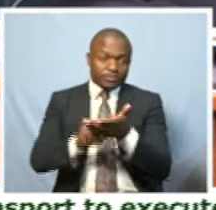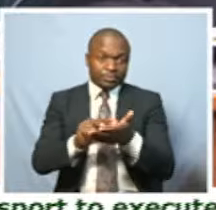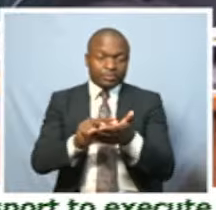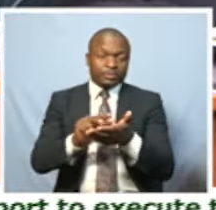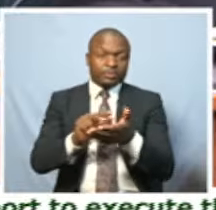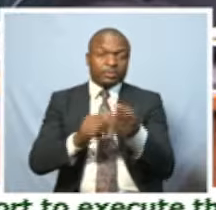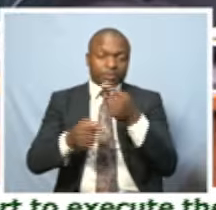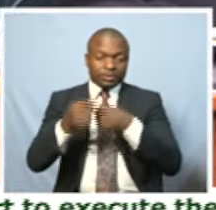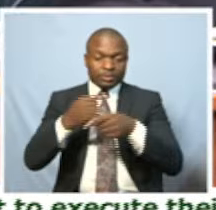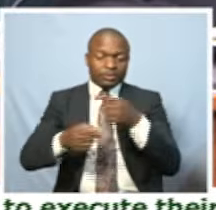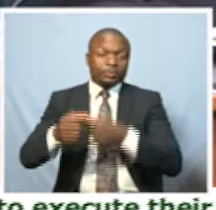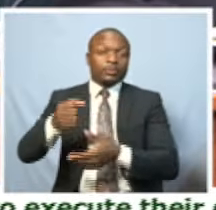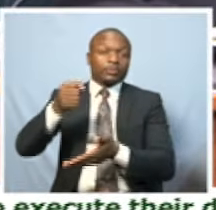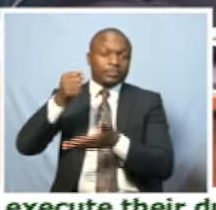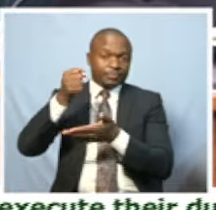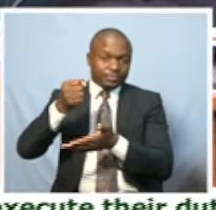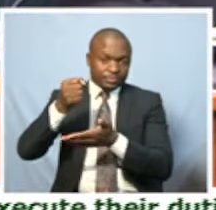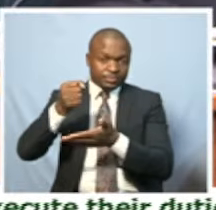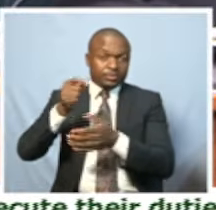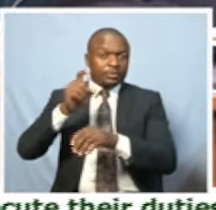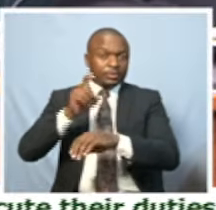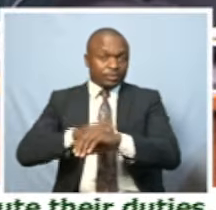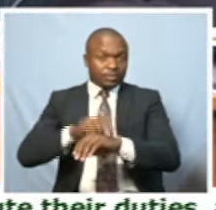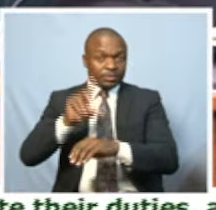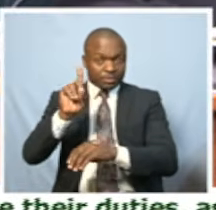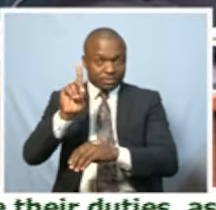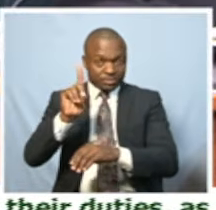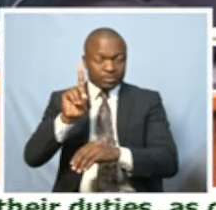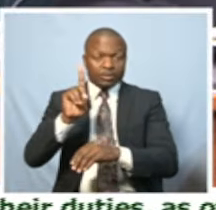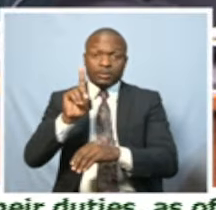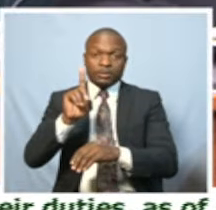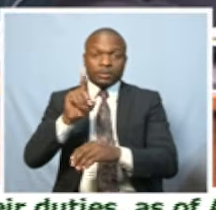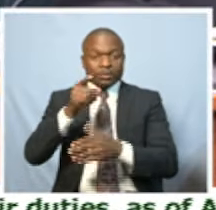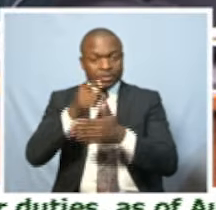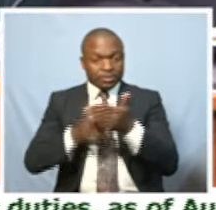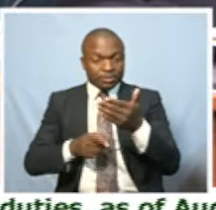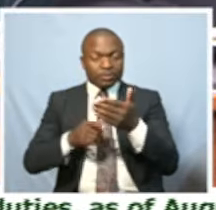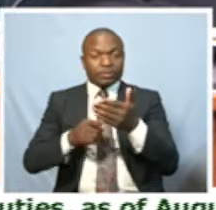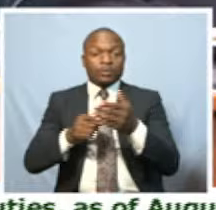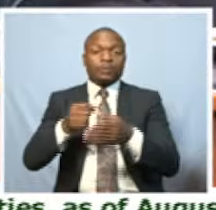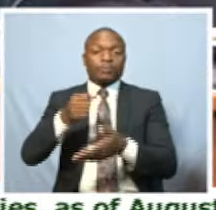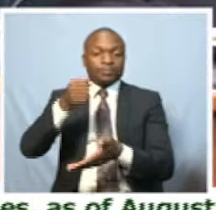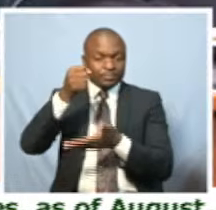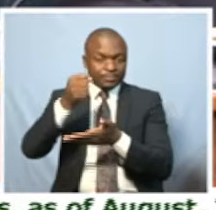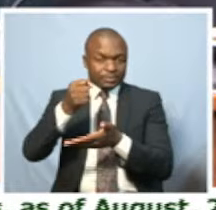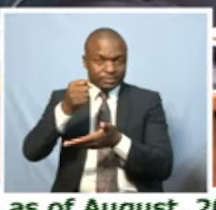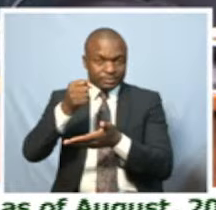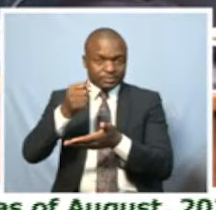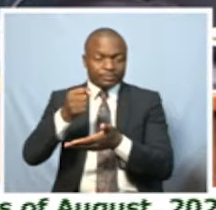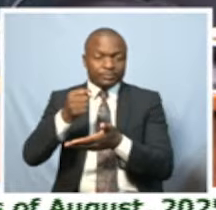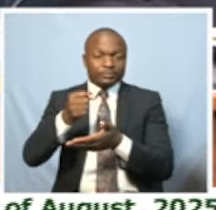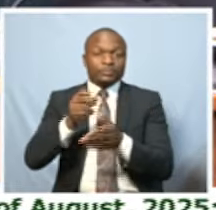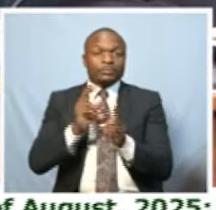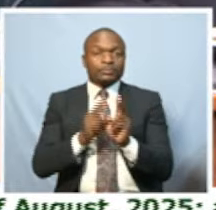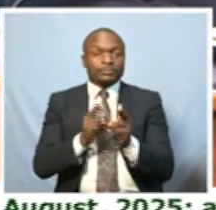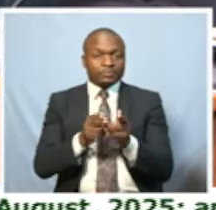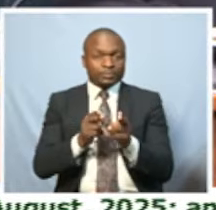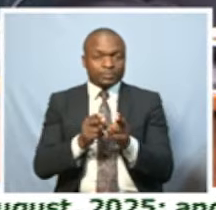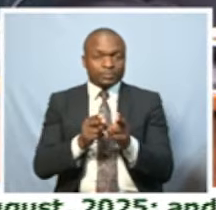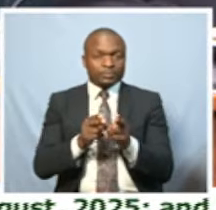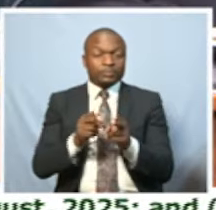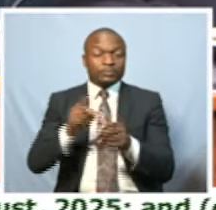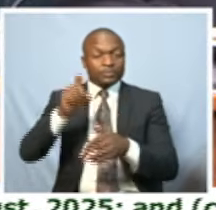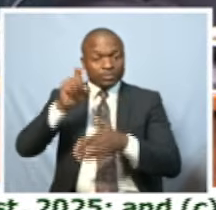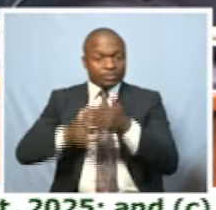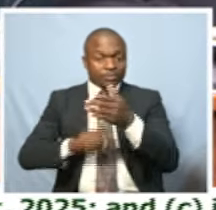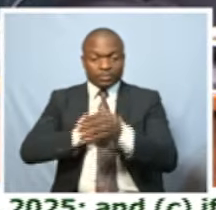the upcoming budget cycles. For D, which says what the estimated cost of the project is, the answer is the